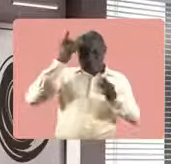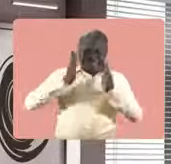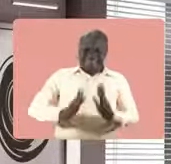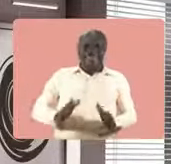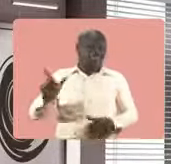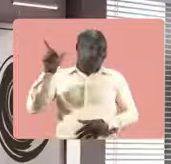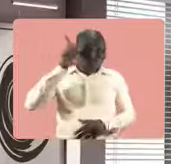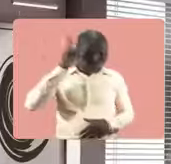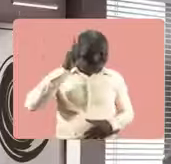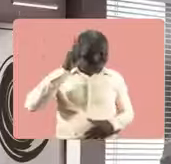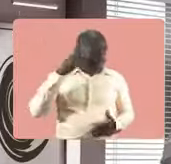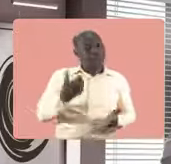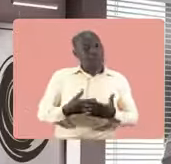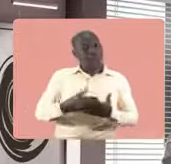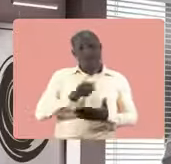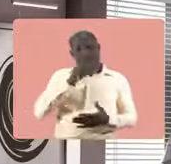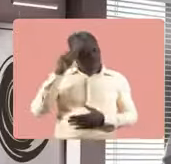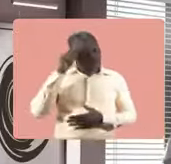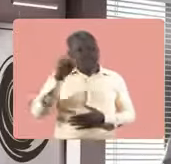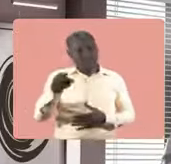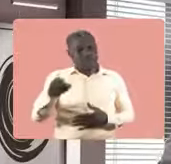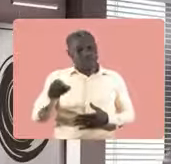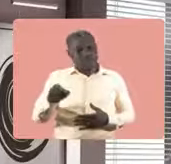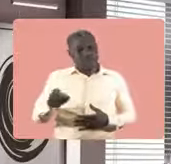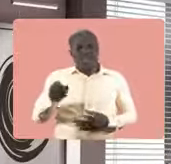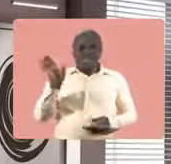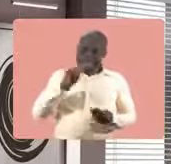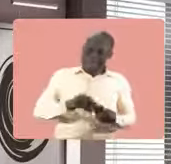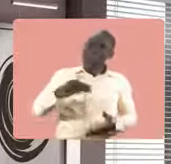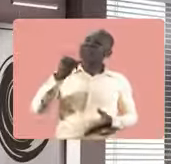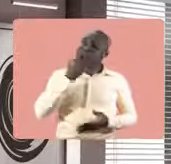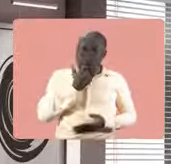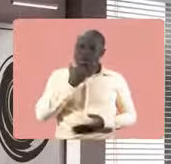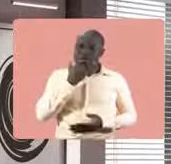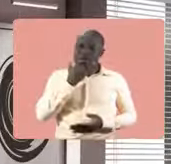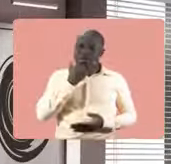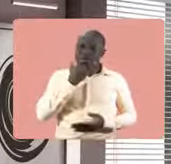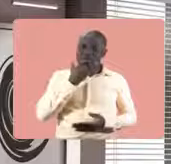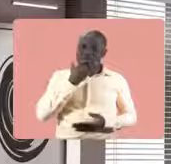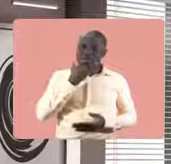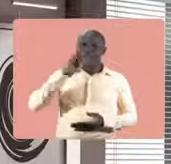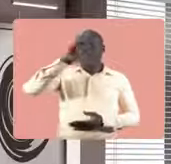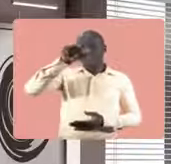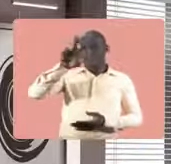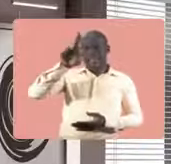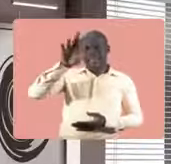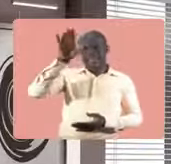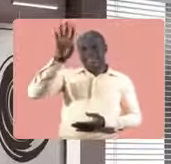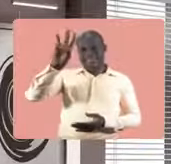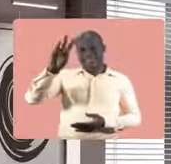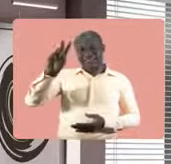muti me sika enye odia ebe fra wo sika mu a eye musuo Jeremiah 17